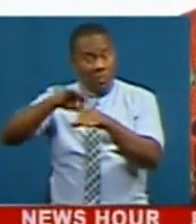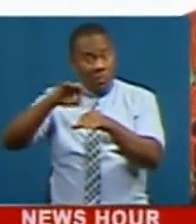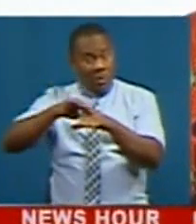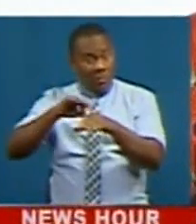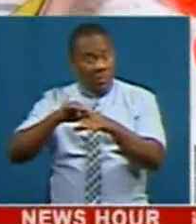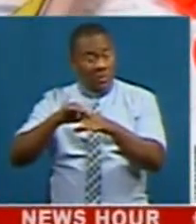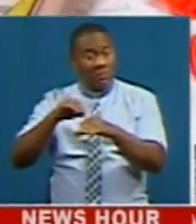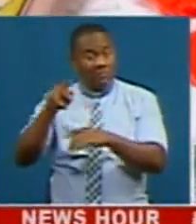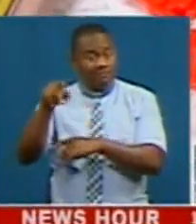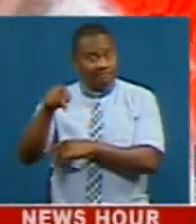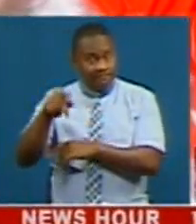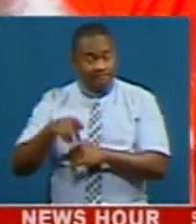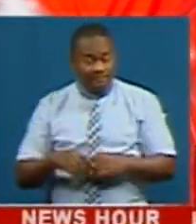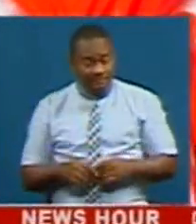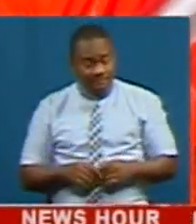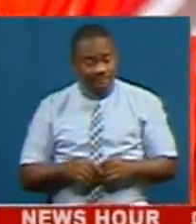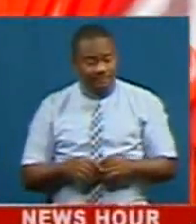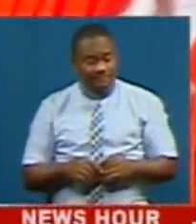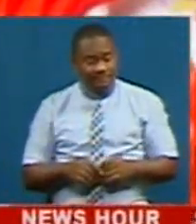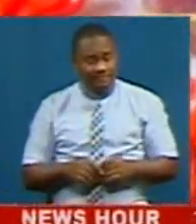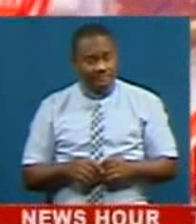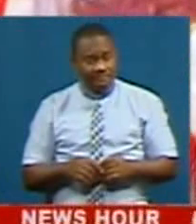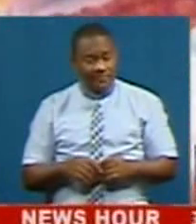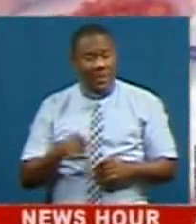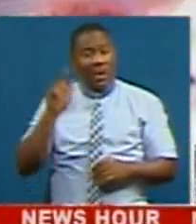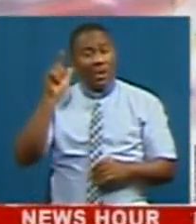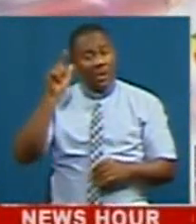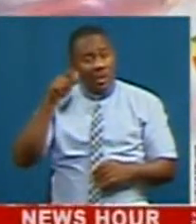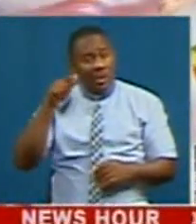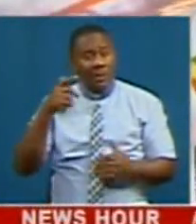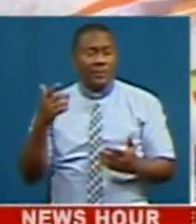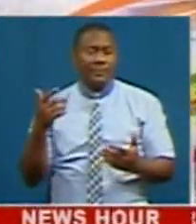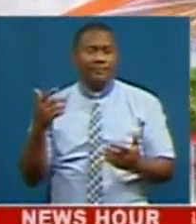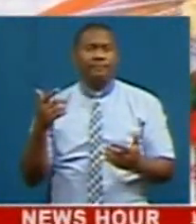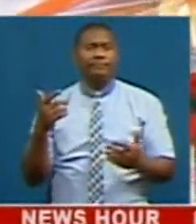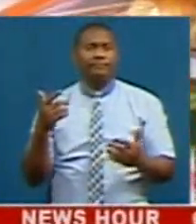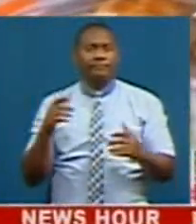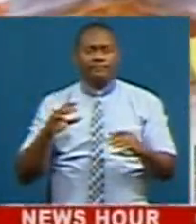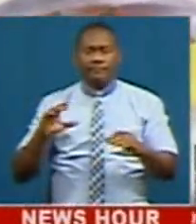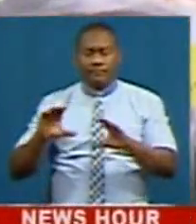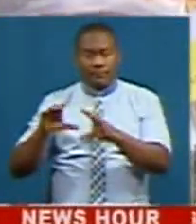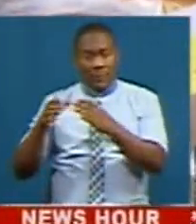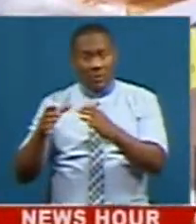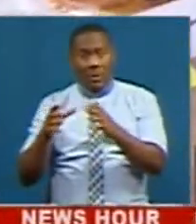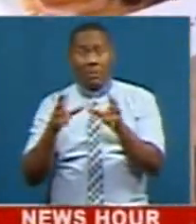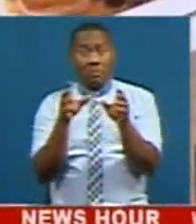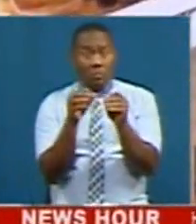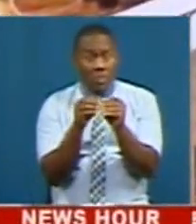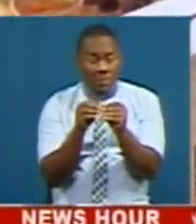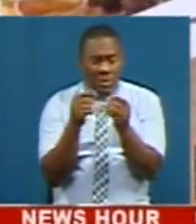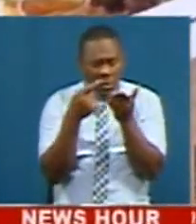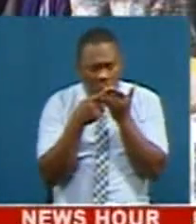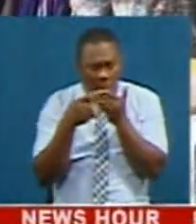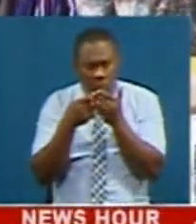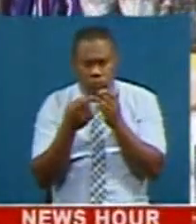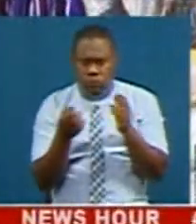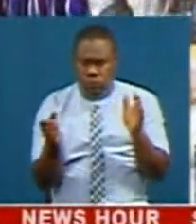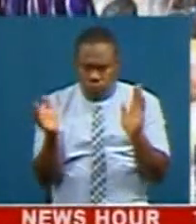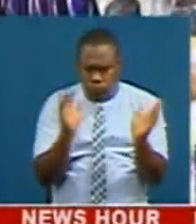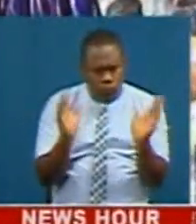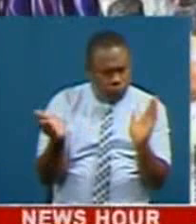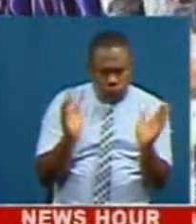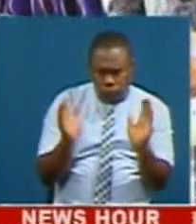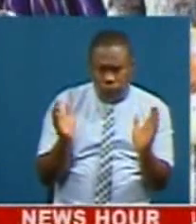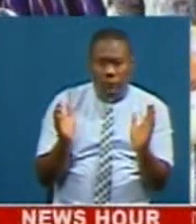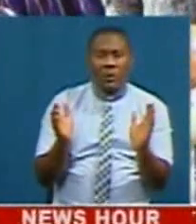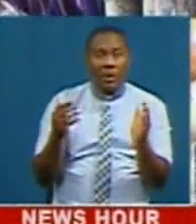crop. The committee later went into an in-camera meeting to independently and critically evaluate the proposed new